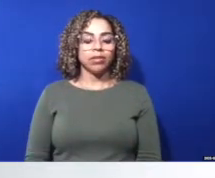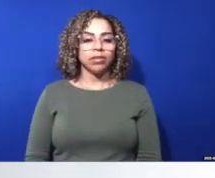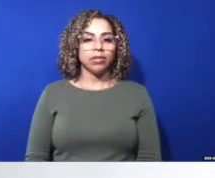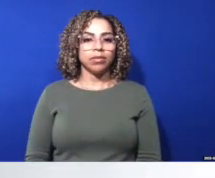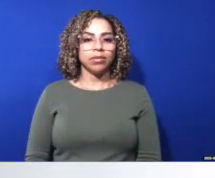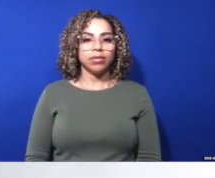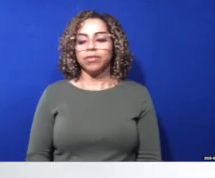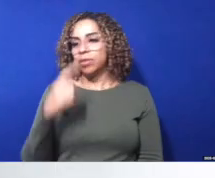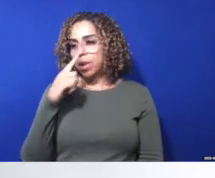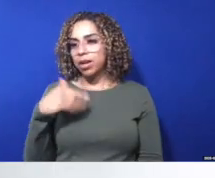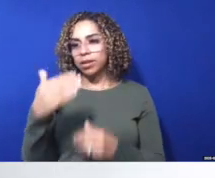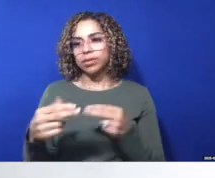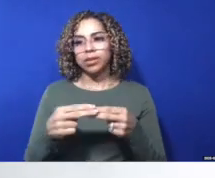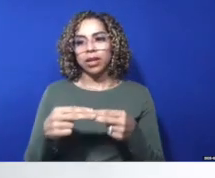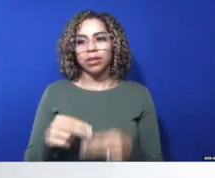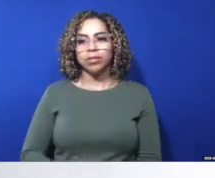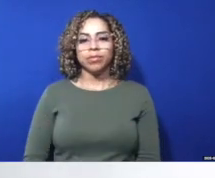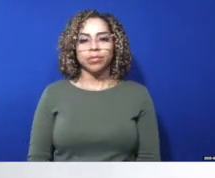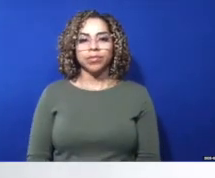advance the slide.